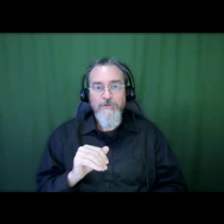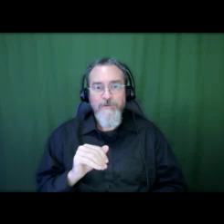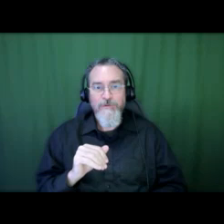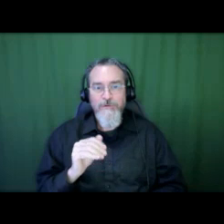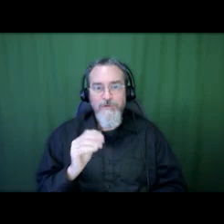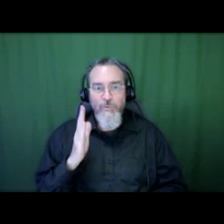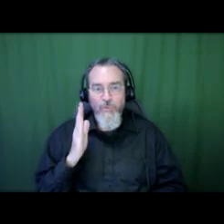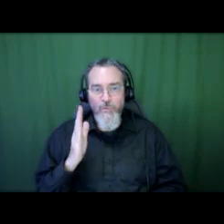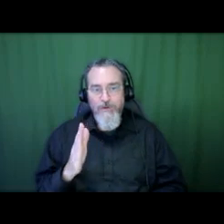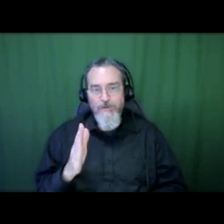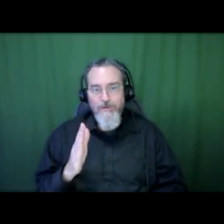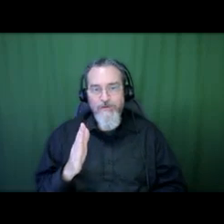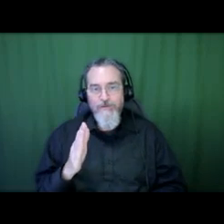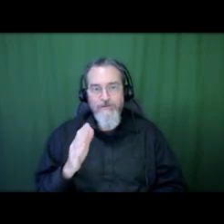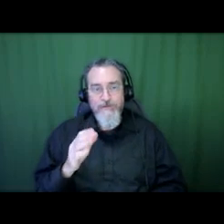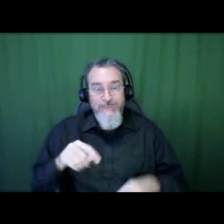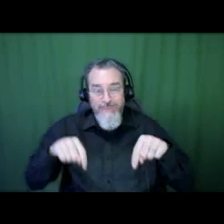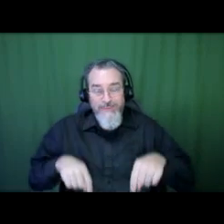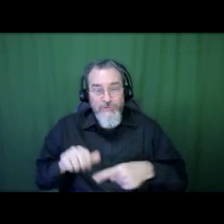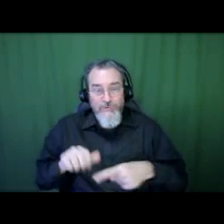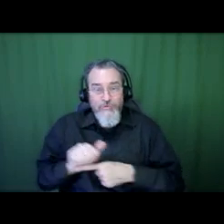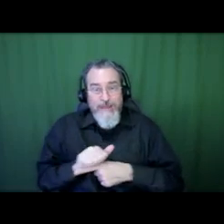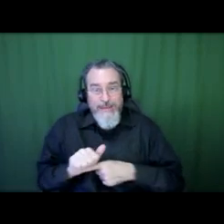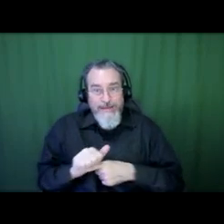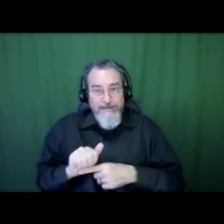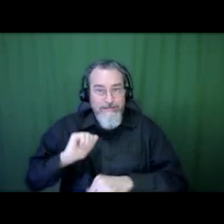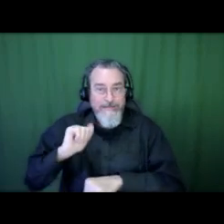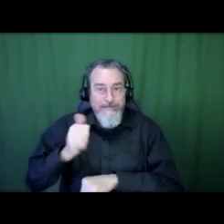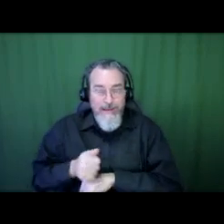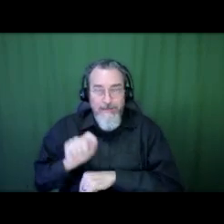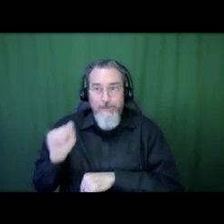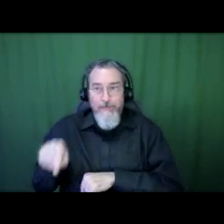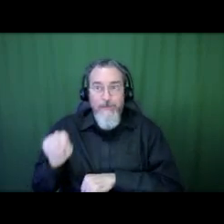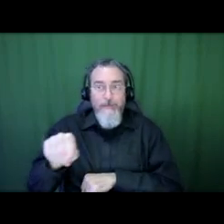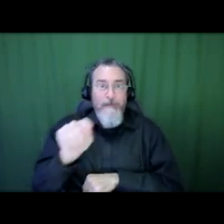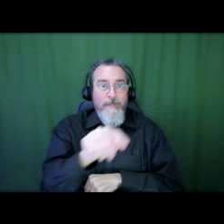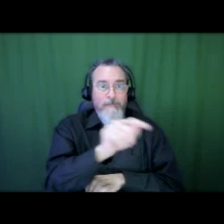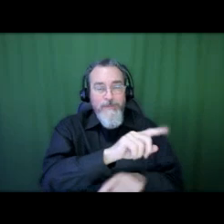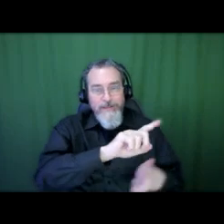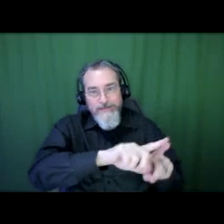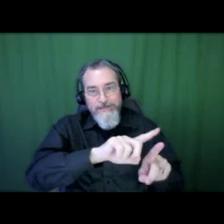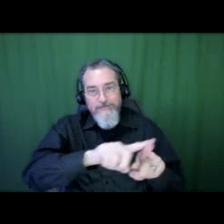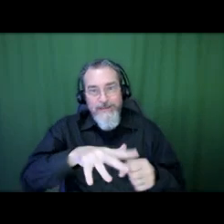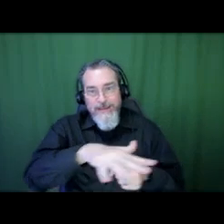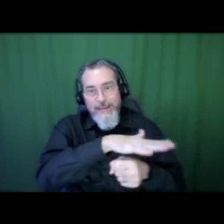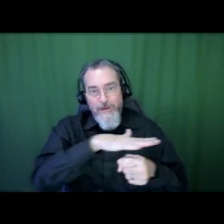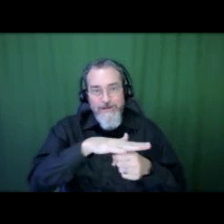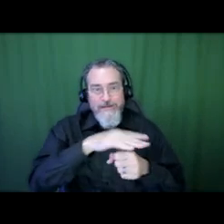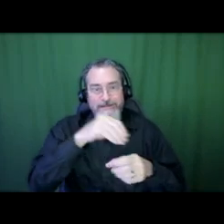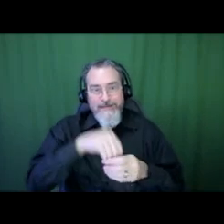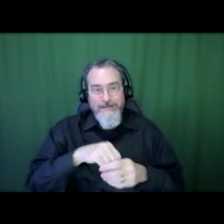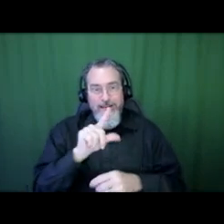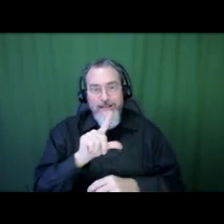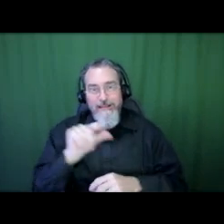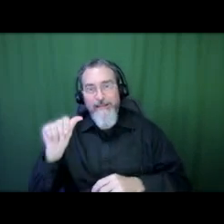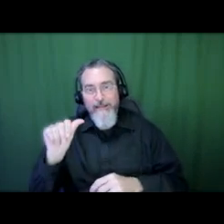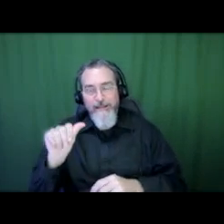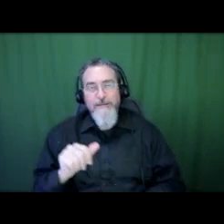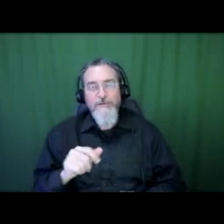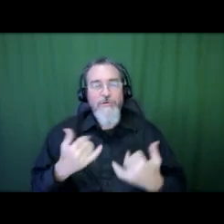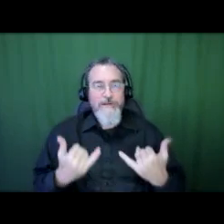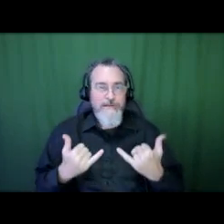to be deployed to multiple locations and multiple providers throughout the county of Los Angeles. So we're working on an interactive